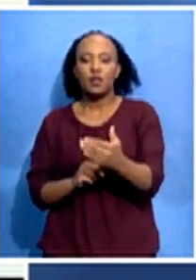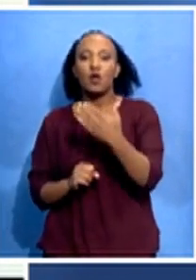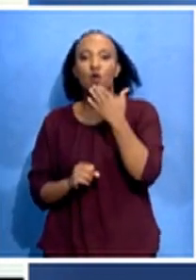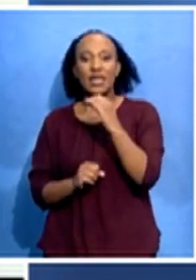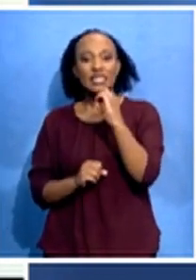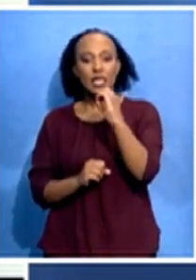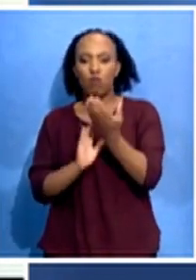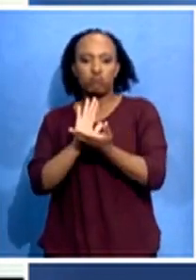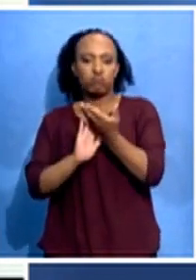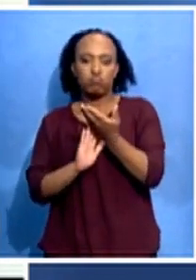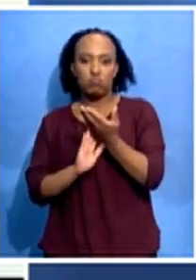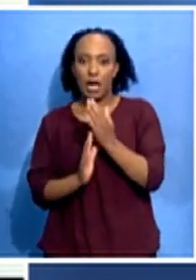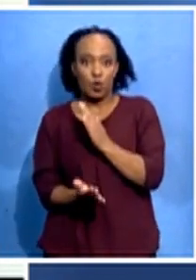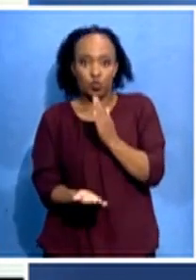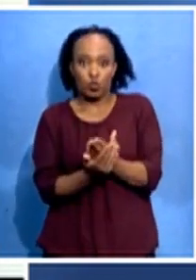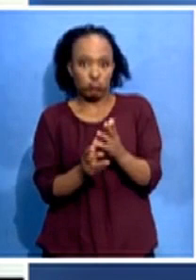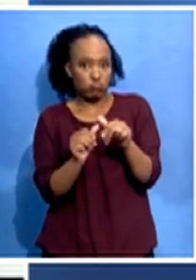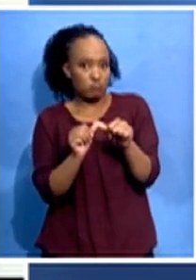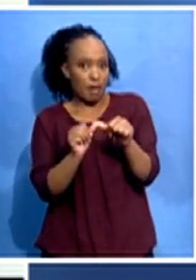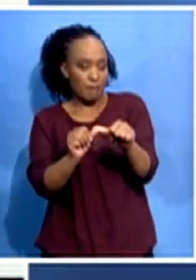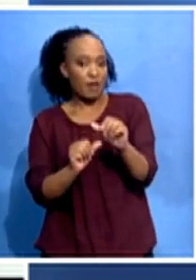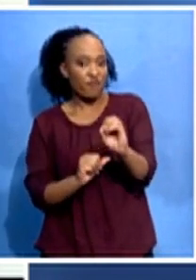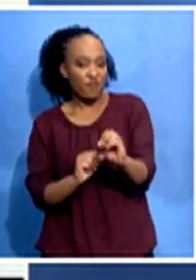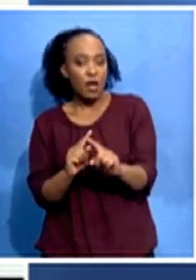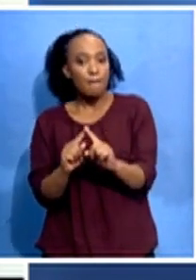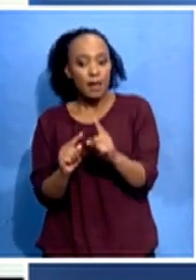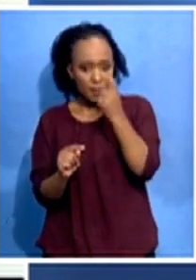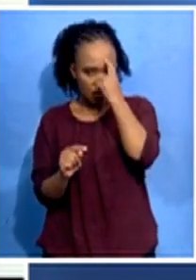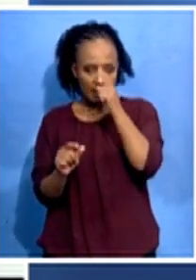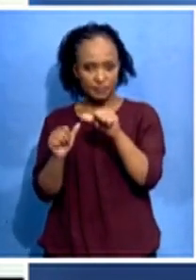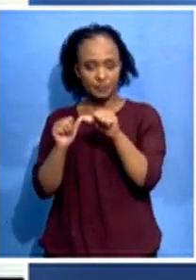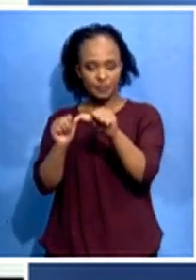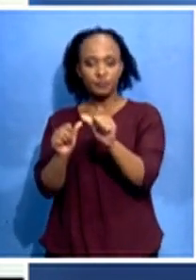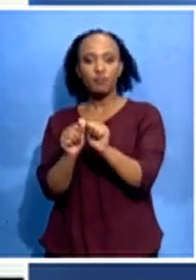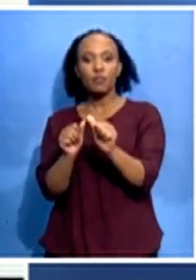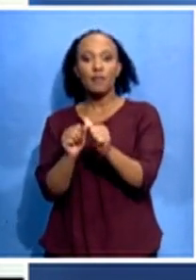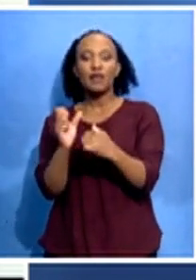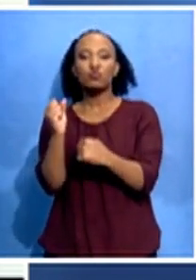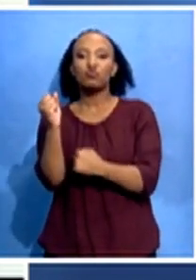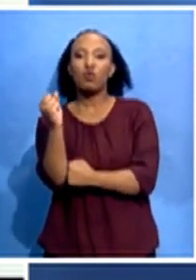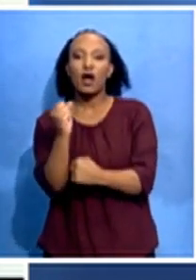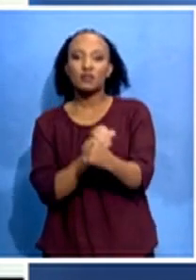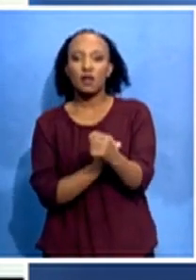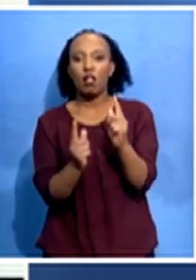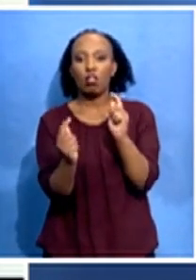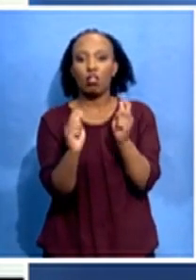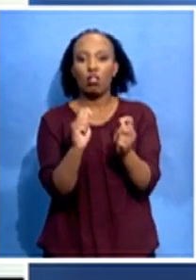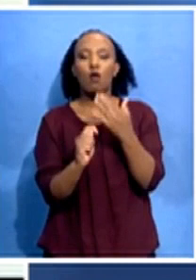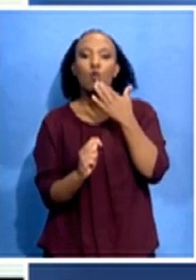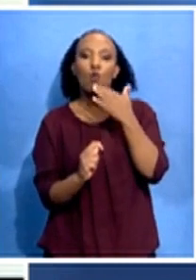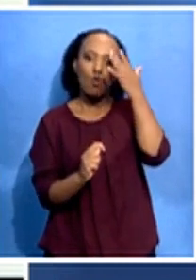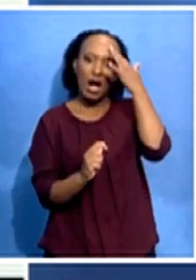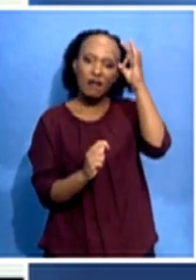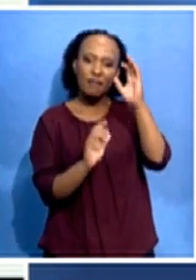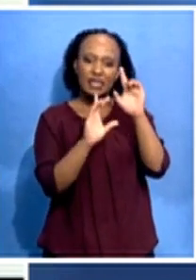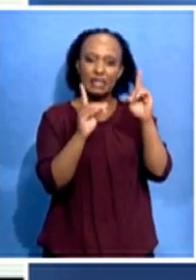sustainable. I think what is sustainable is a restructuring of parts of the civil service of the state that requires restructuring